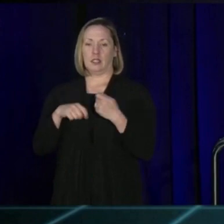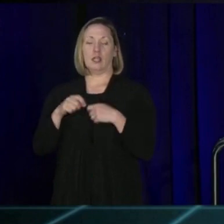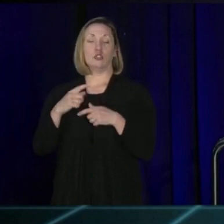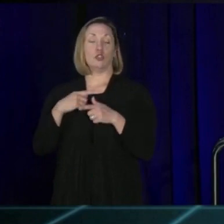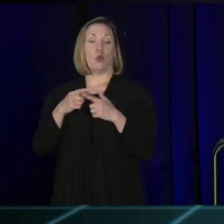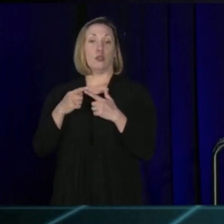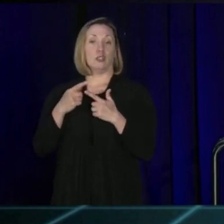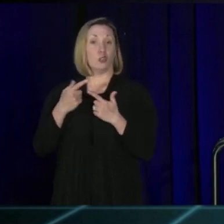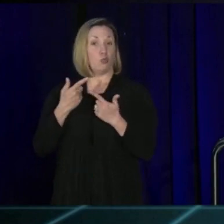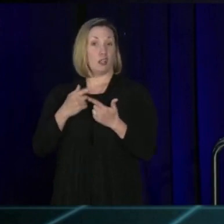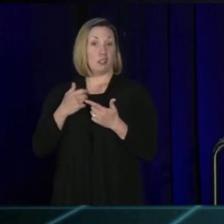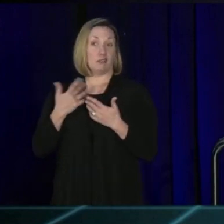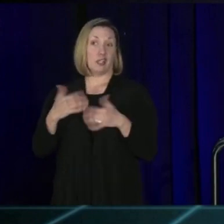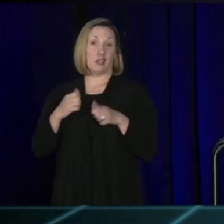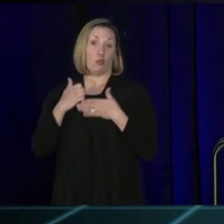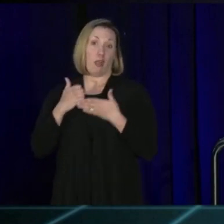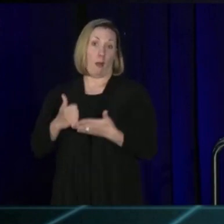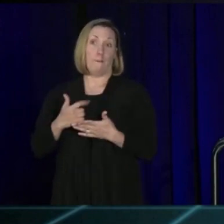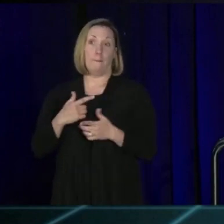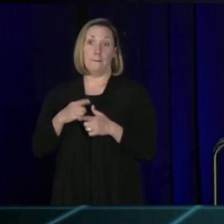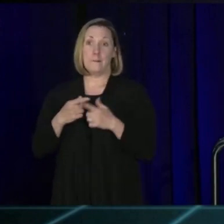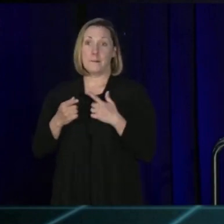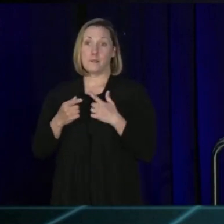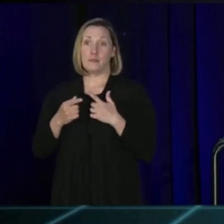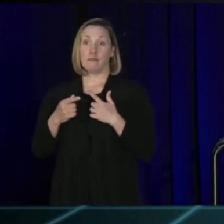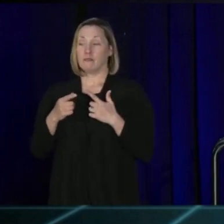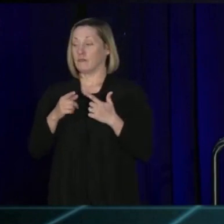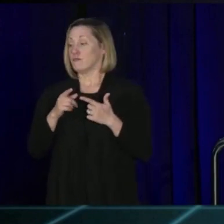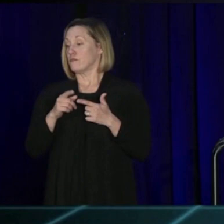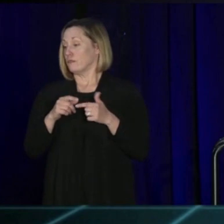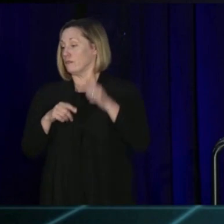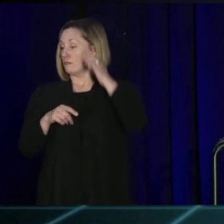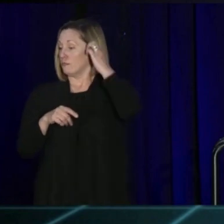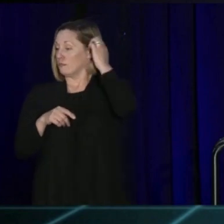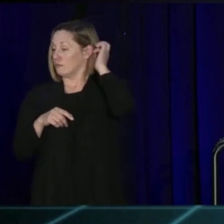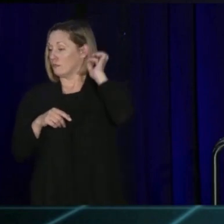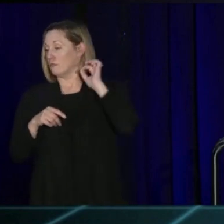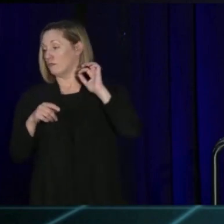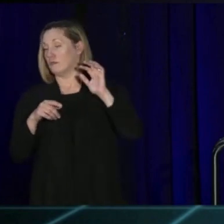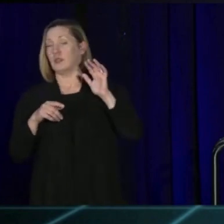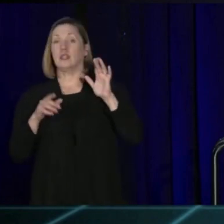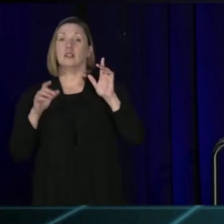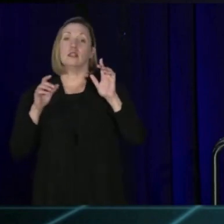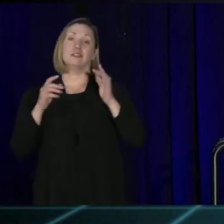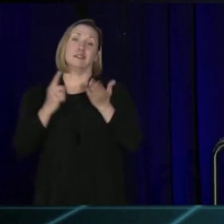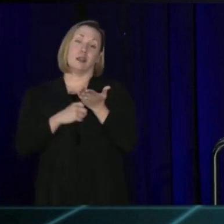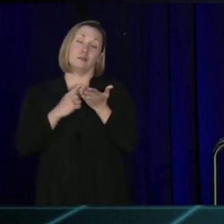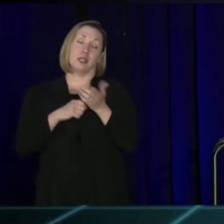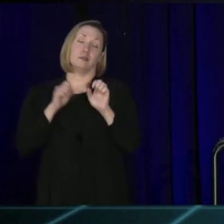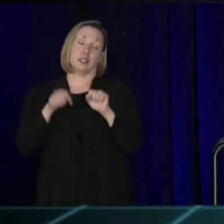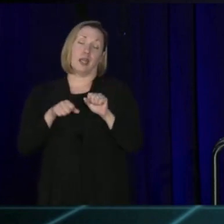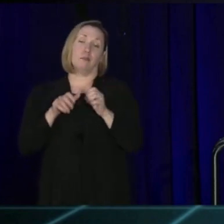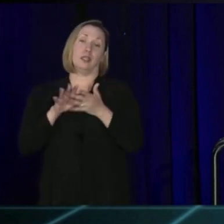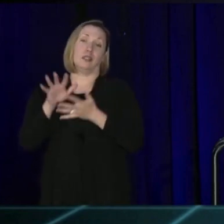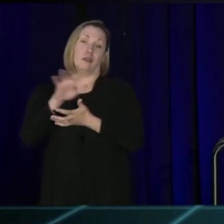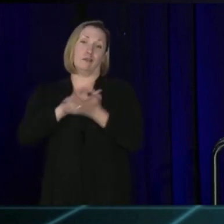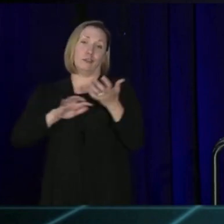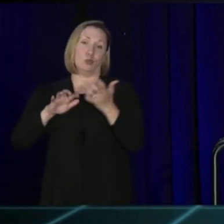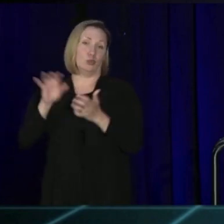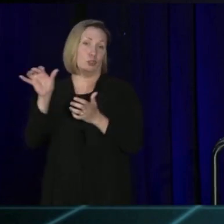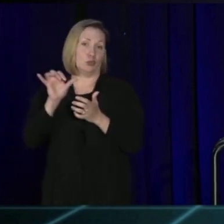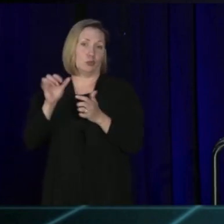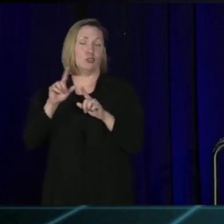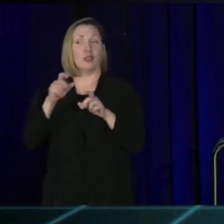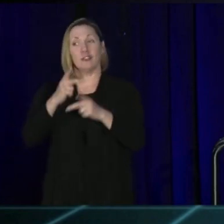useful. However, also many notifications can create a lot of disruptions and create confusing experience to the users. Therefore, we need to be careful when we